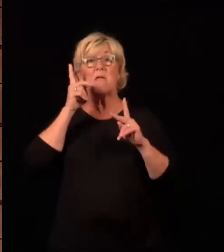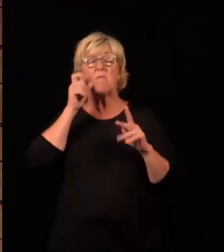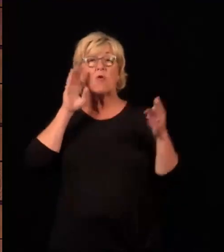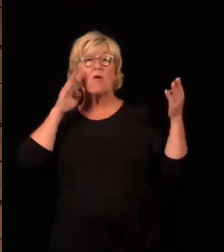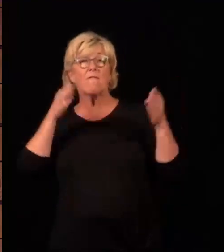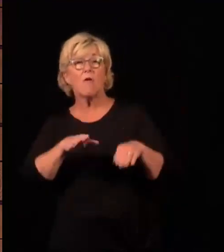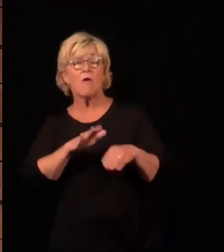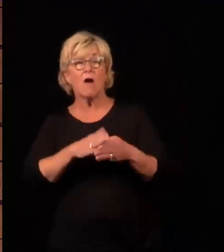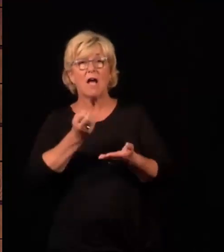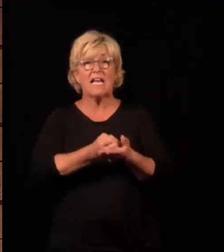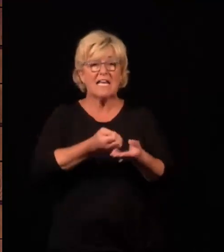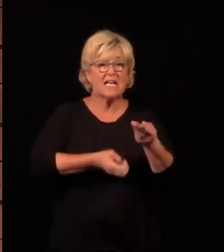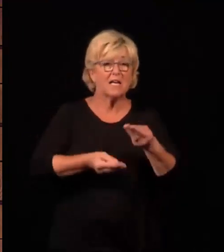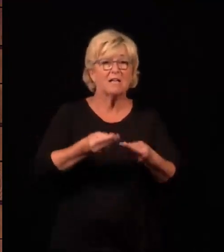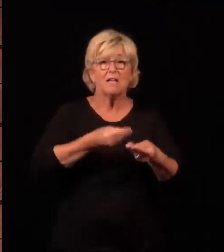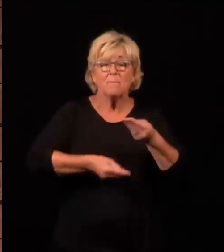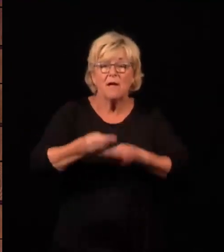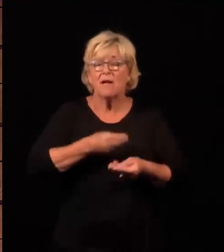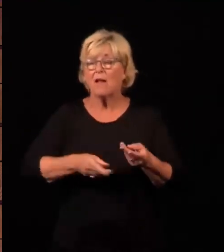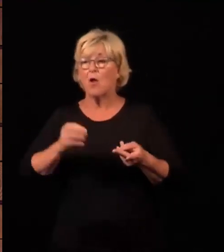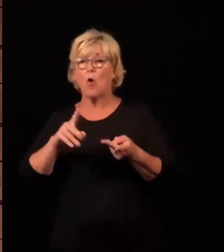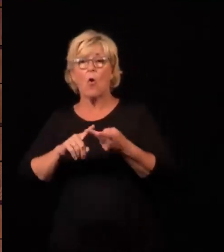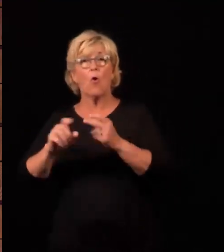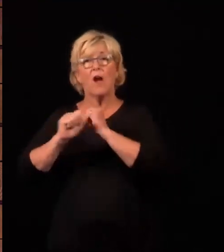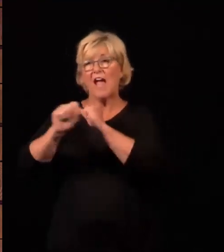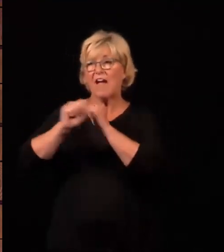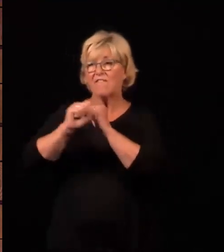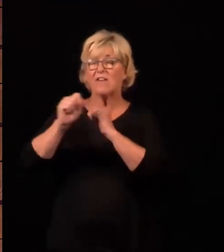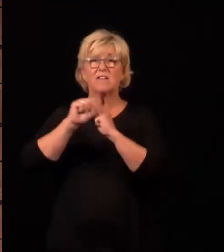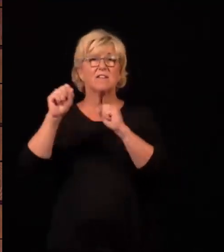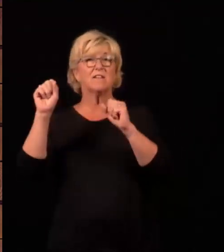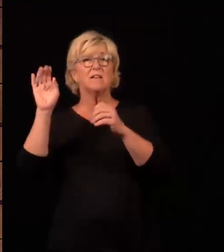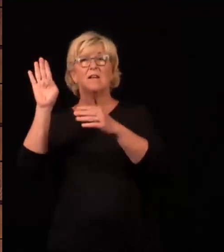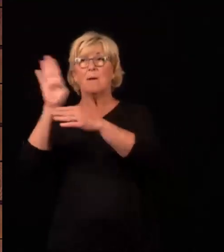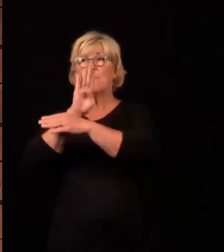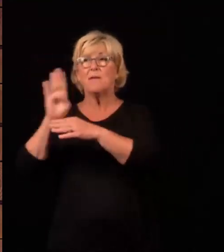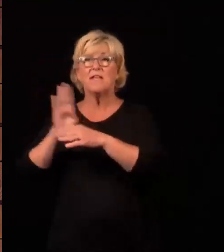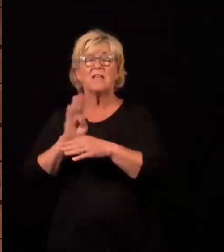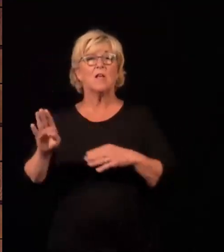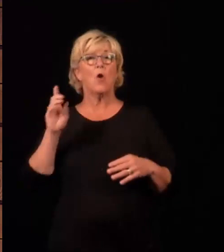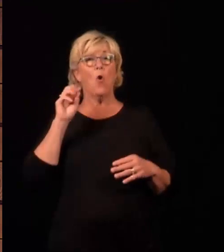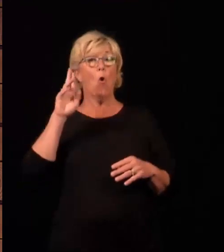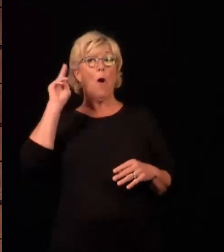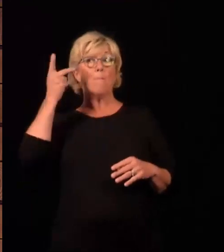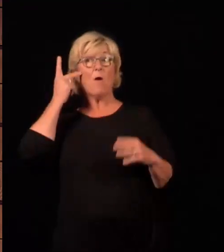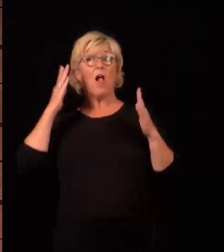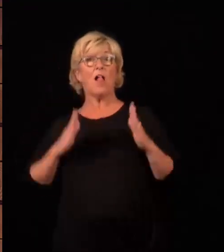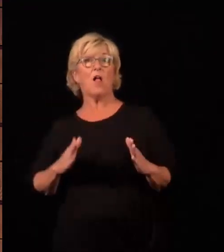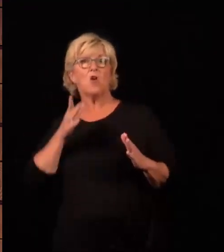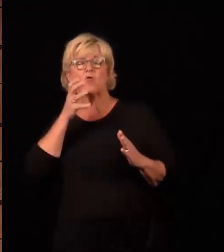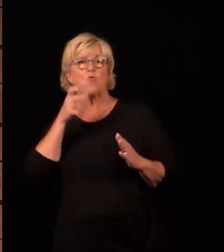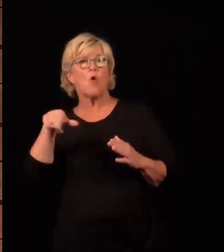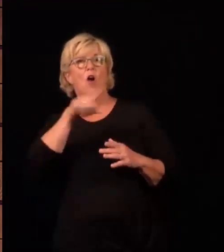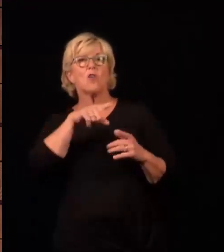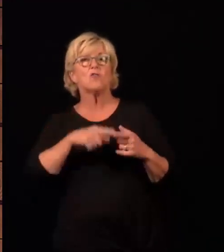It's frightening to the Madison Avenue advertisers. It's heresy to the politicians who want you